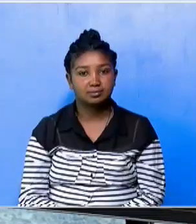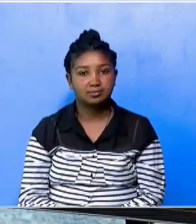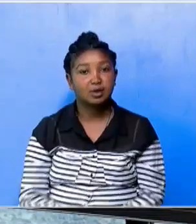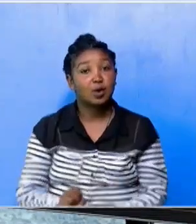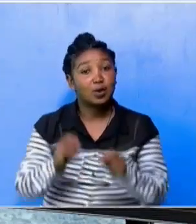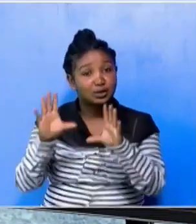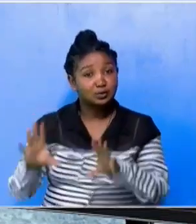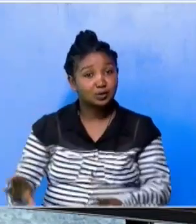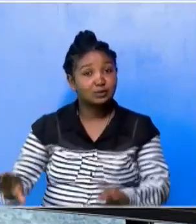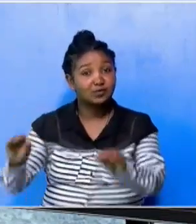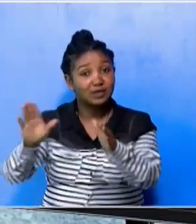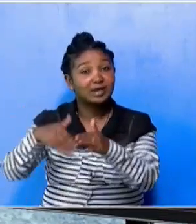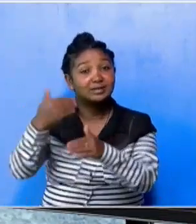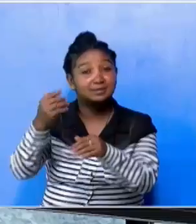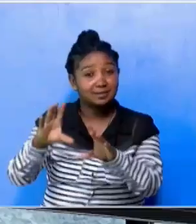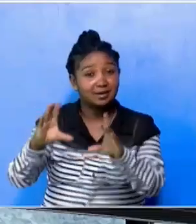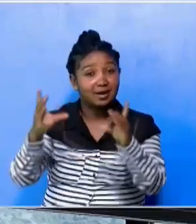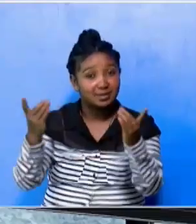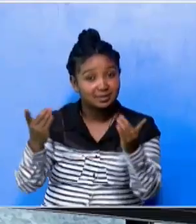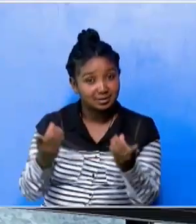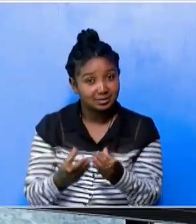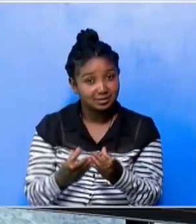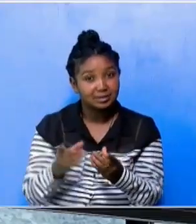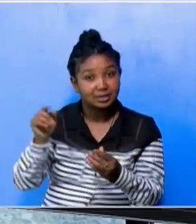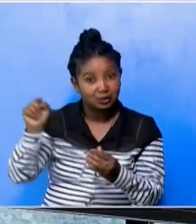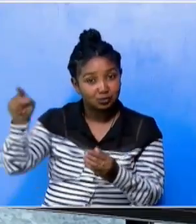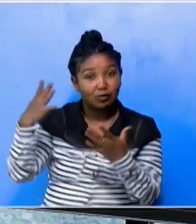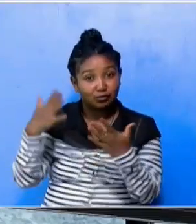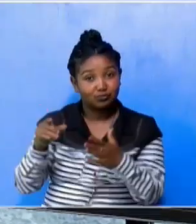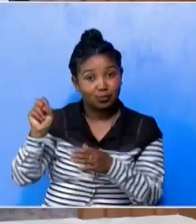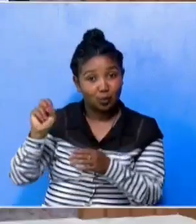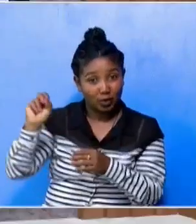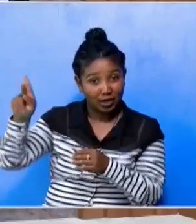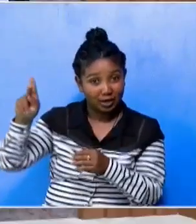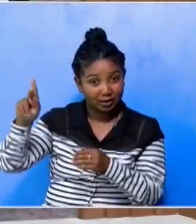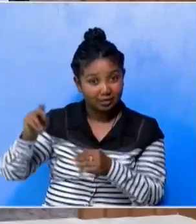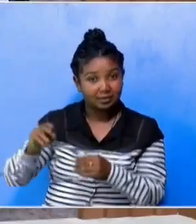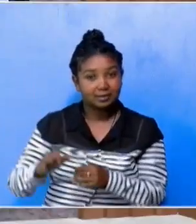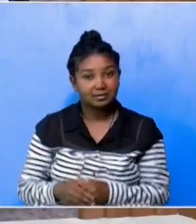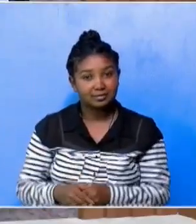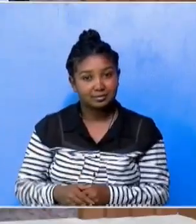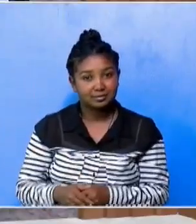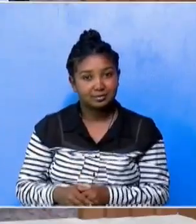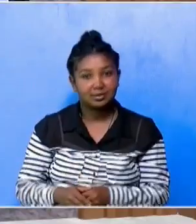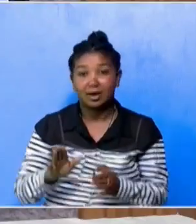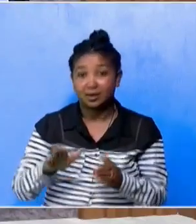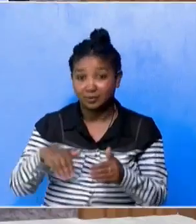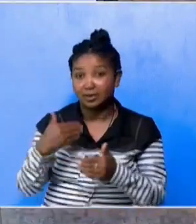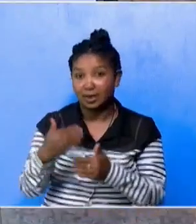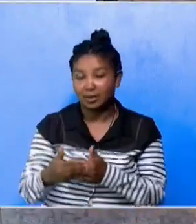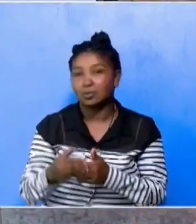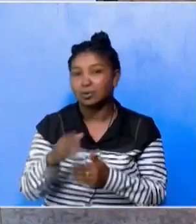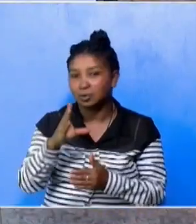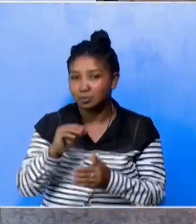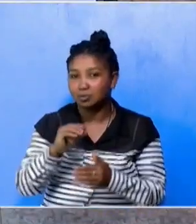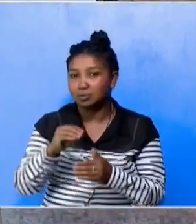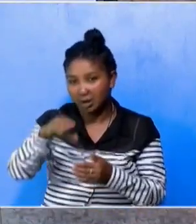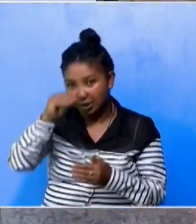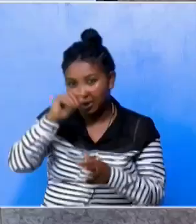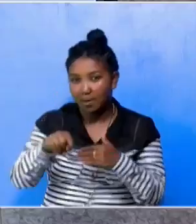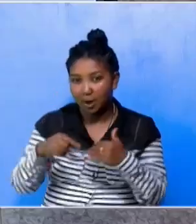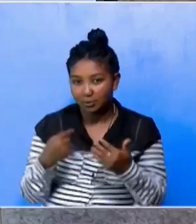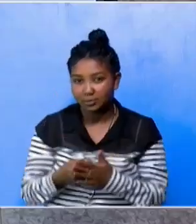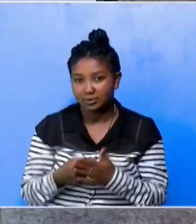Okay, students, for the next class, then you have to do this one, okay? Okay? After that, we will talk about